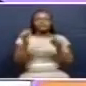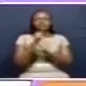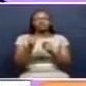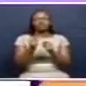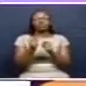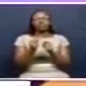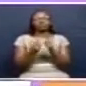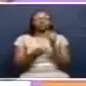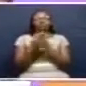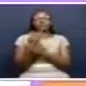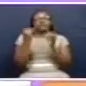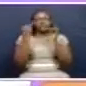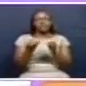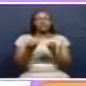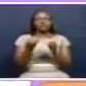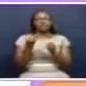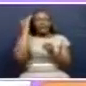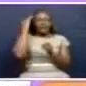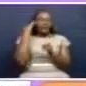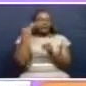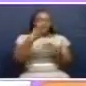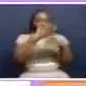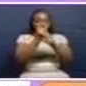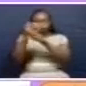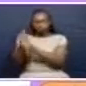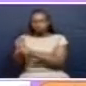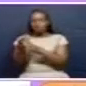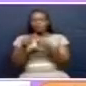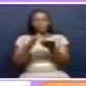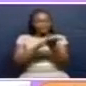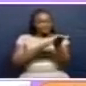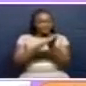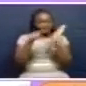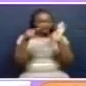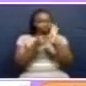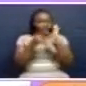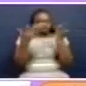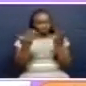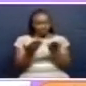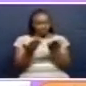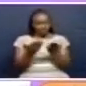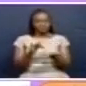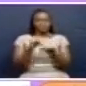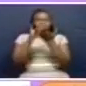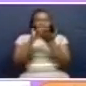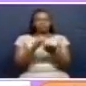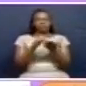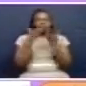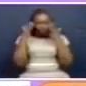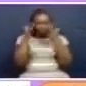institutions. But the basic point is, emphasis is made that the president, while he's